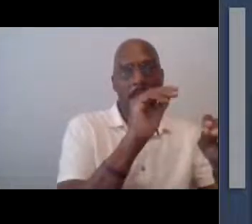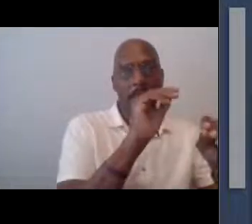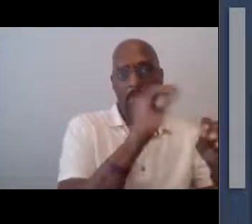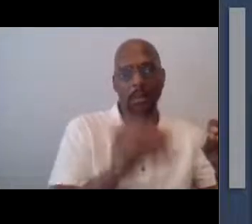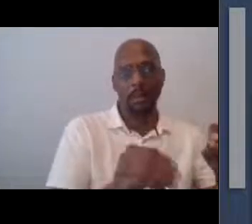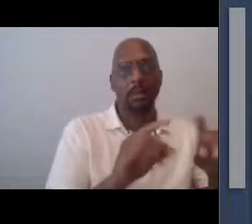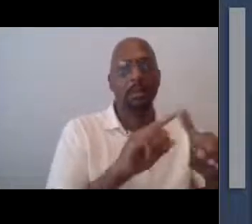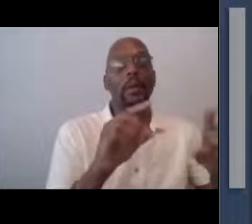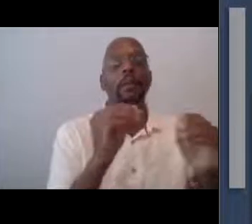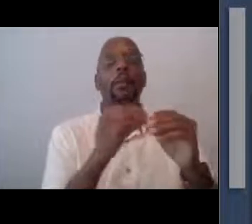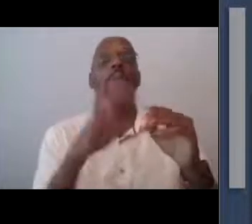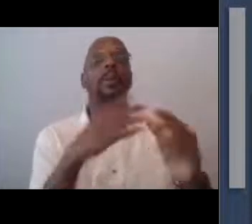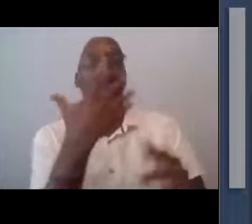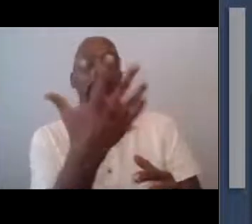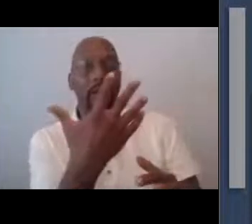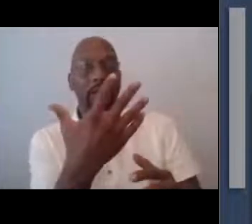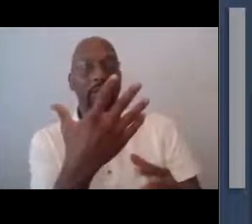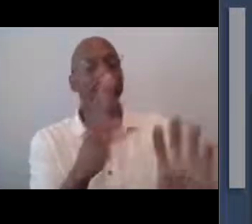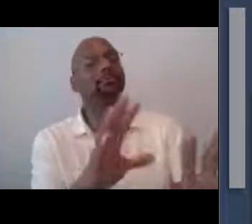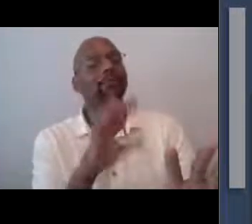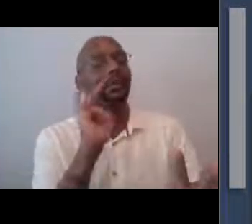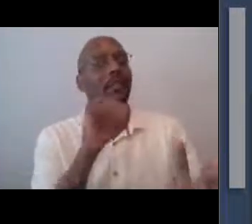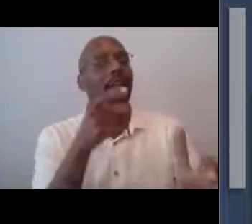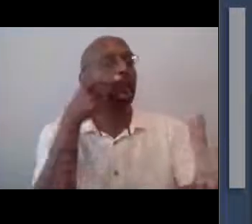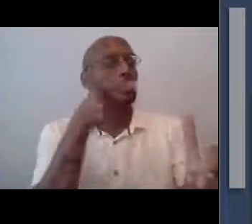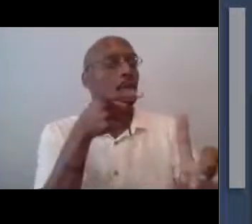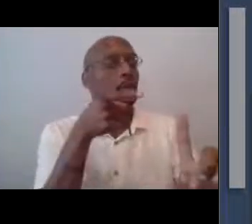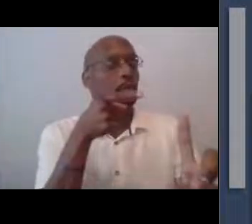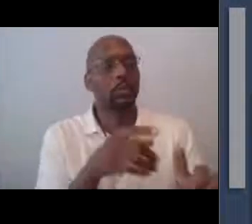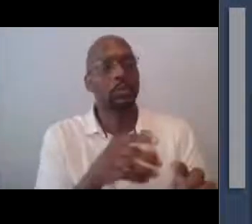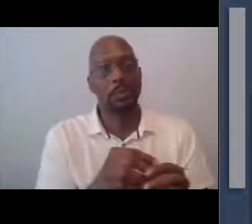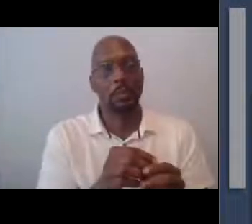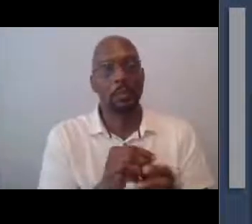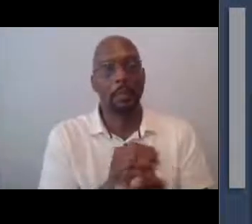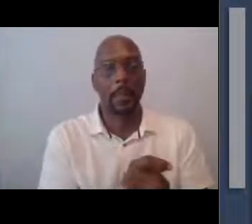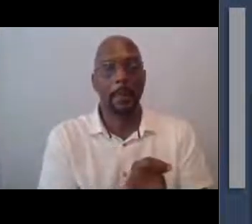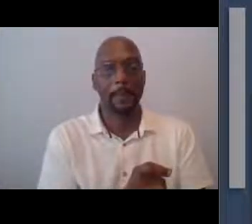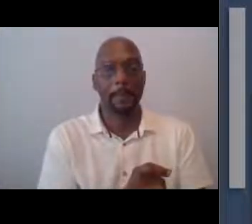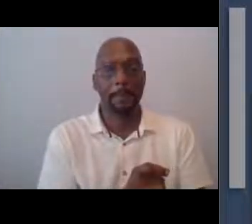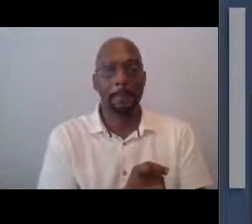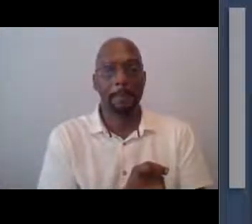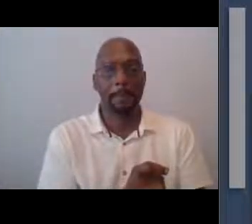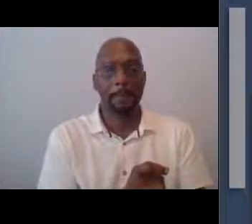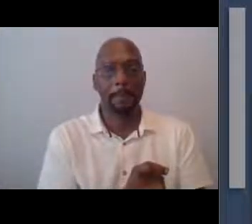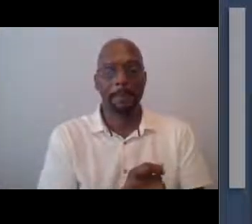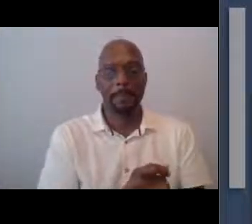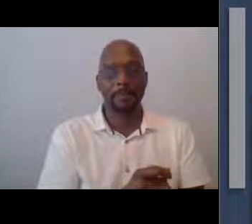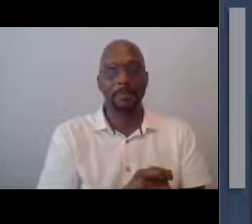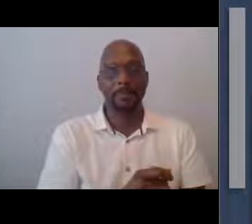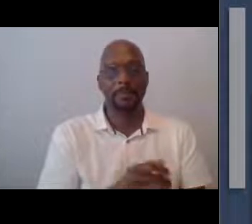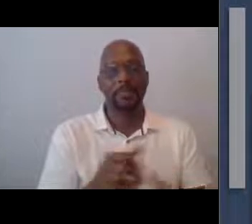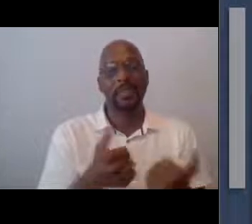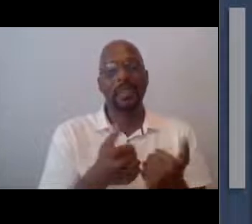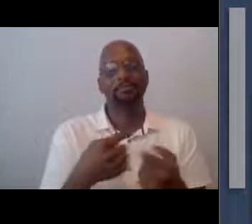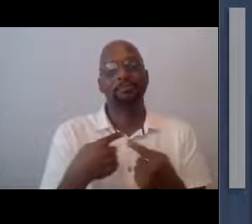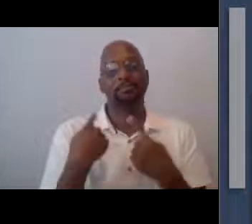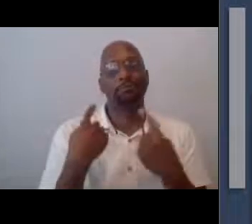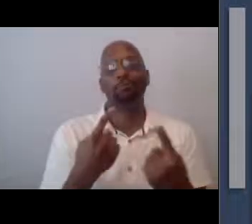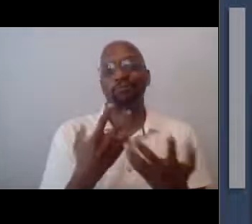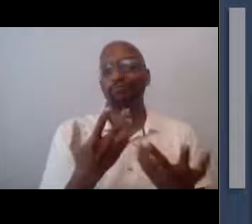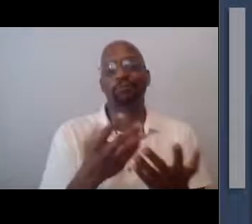could blow open. Right. It would really make a difference. That's been a challenge that we've had for a long time, but it is something I know